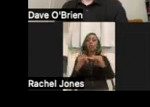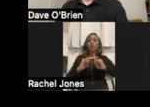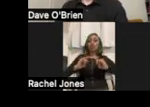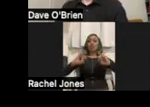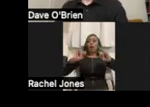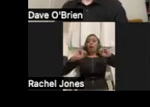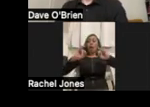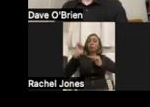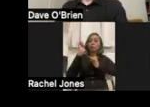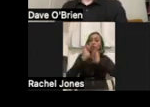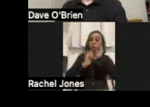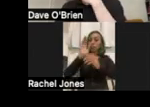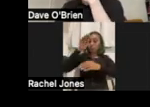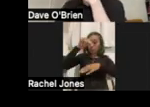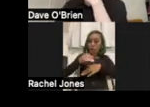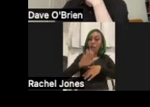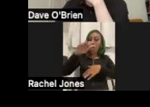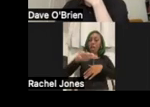of the sound walk.